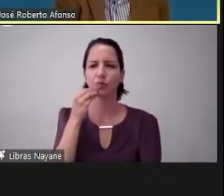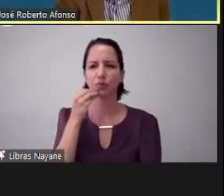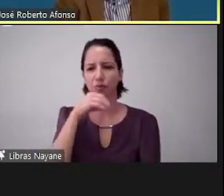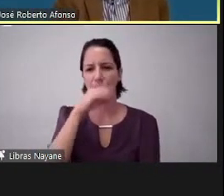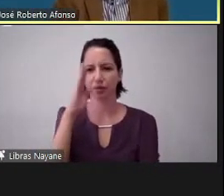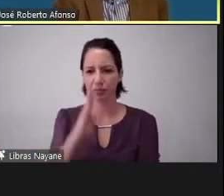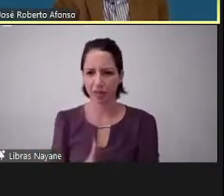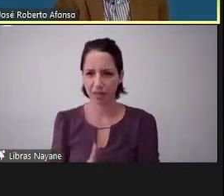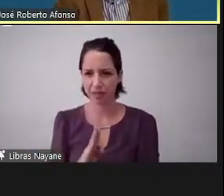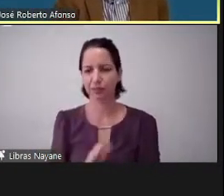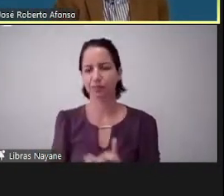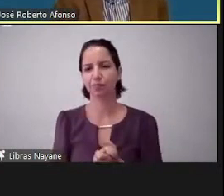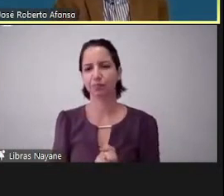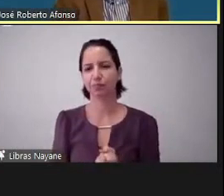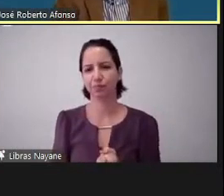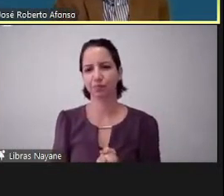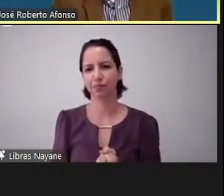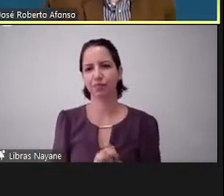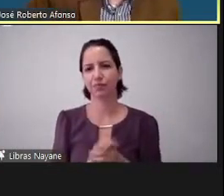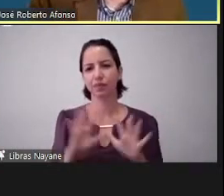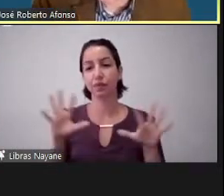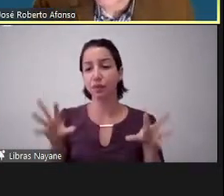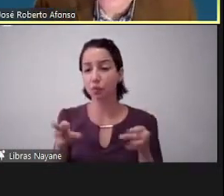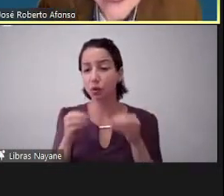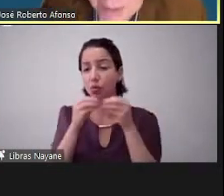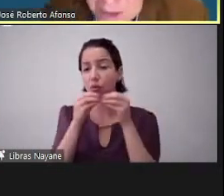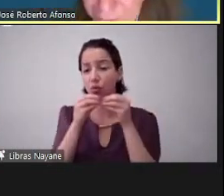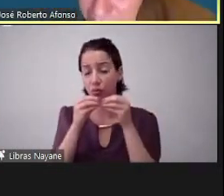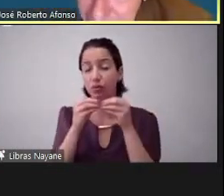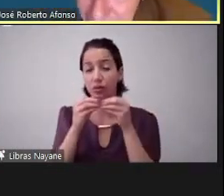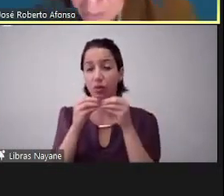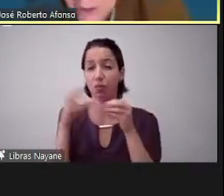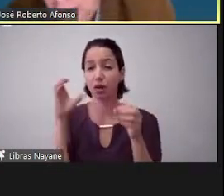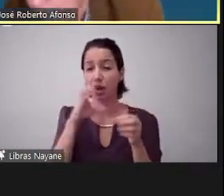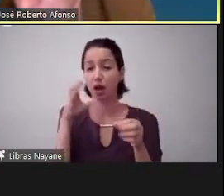opportunity for Brazil for us to do this.